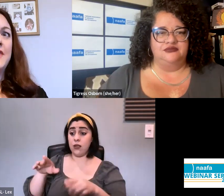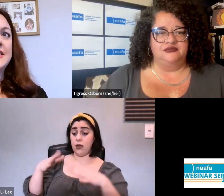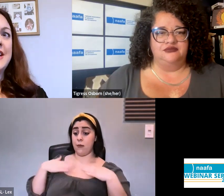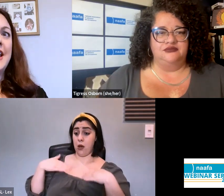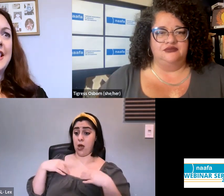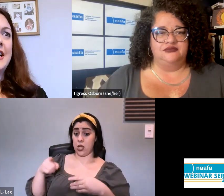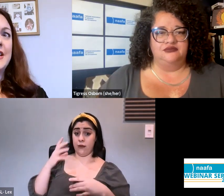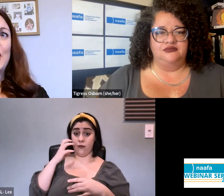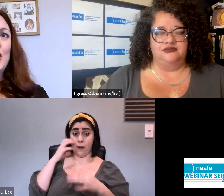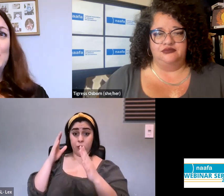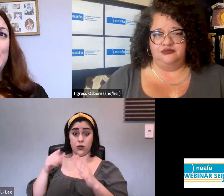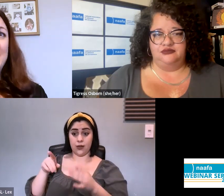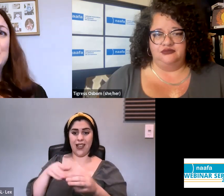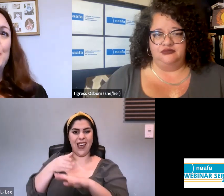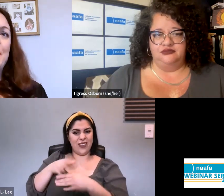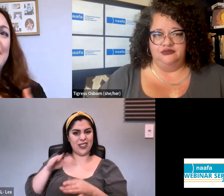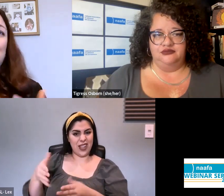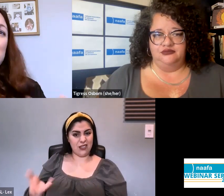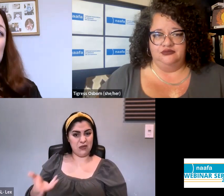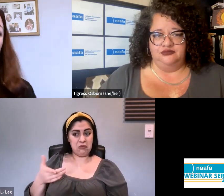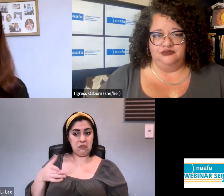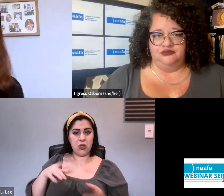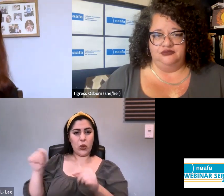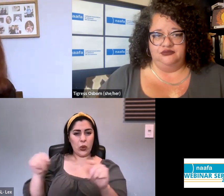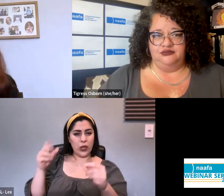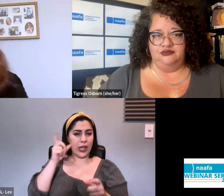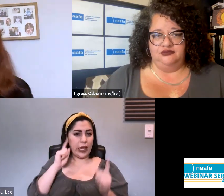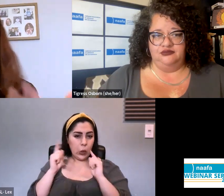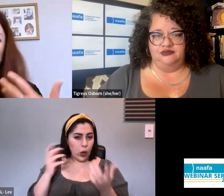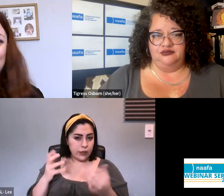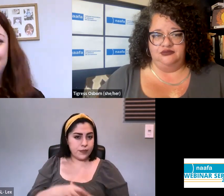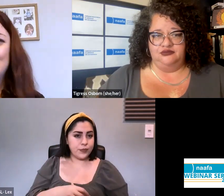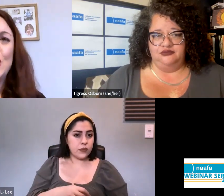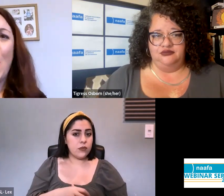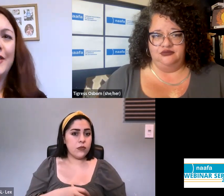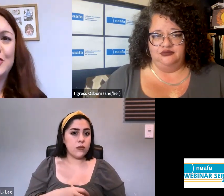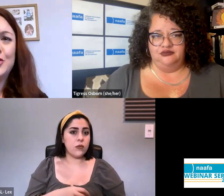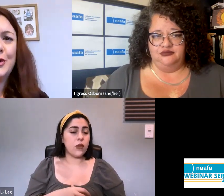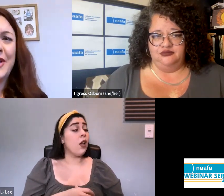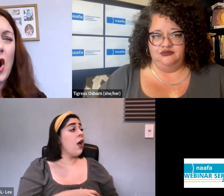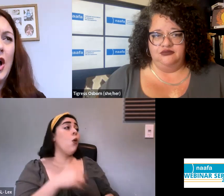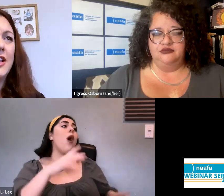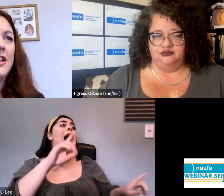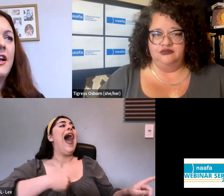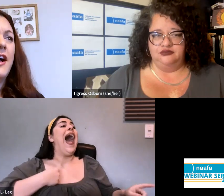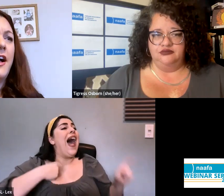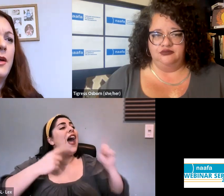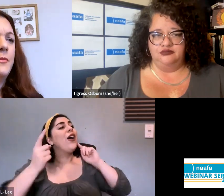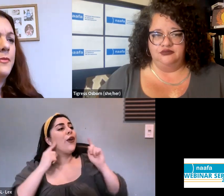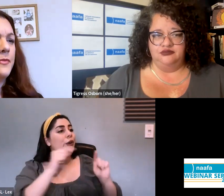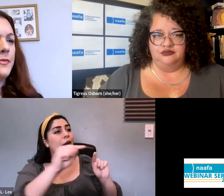I would have to say that like you need to cremate. Like there's no other way, which is not true at all.